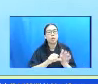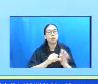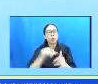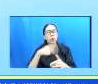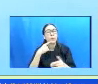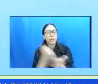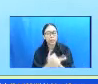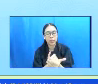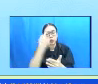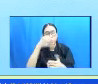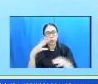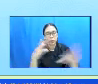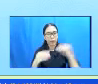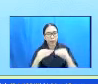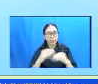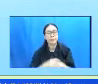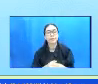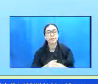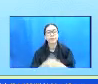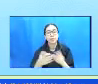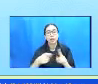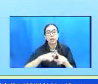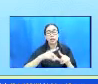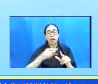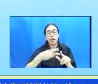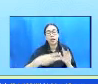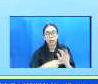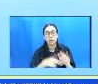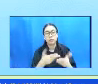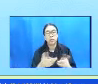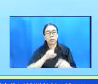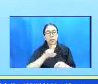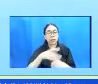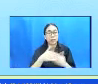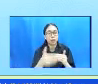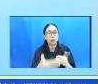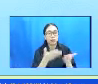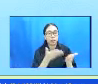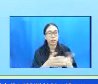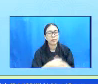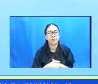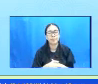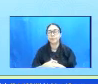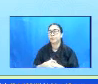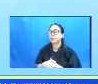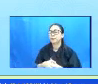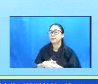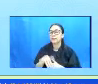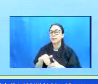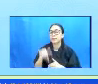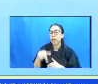Karen, maybe for the next question. Yes, so we have been discussing now the position